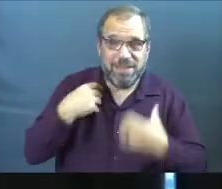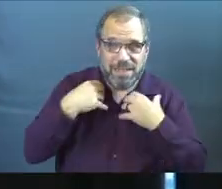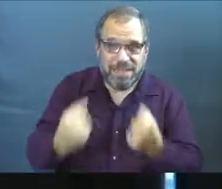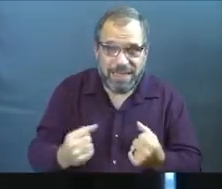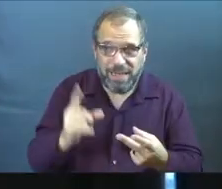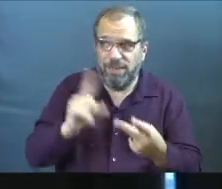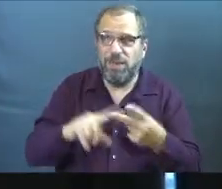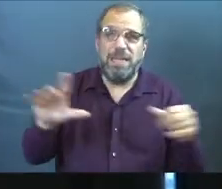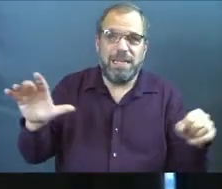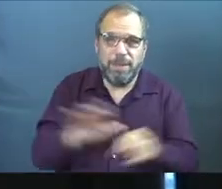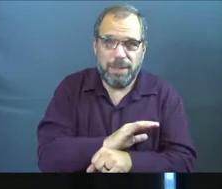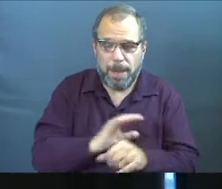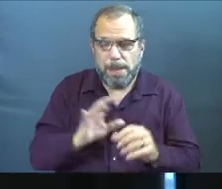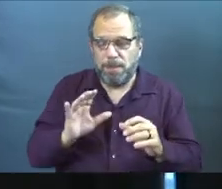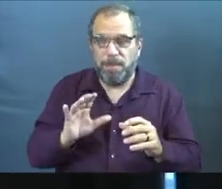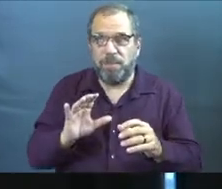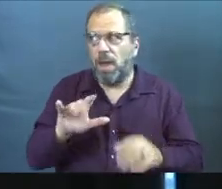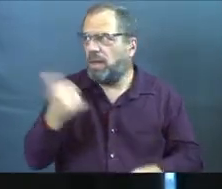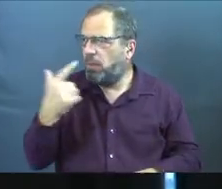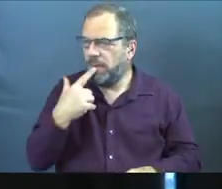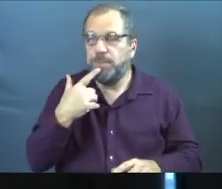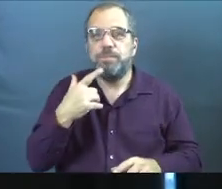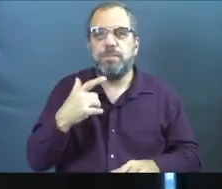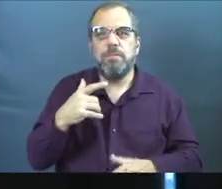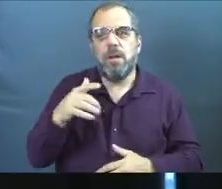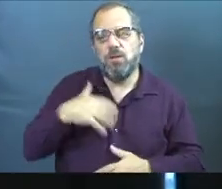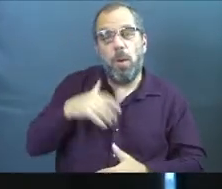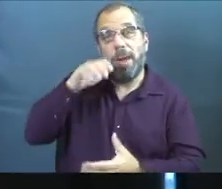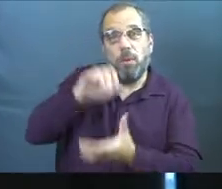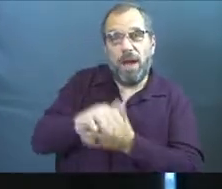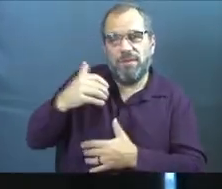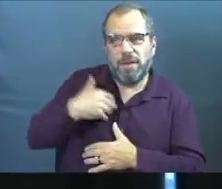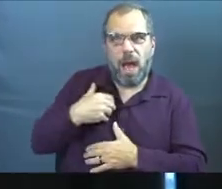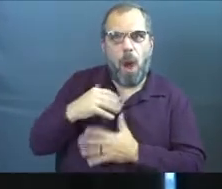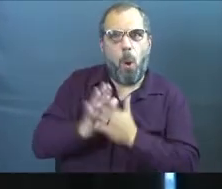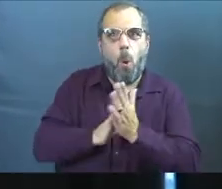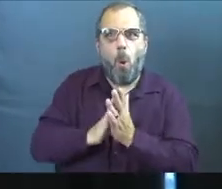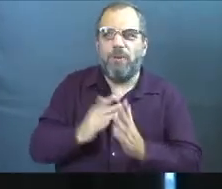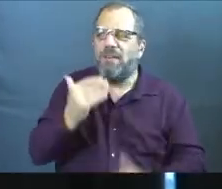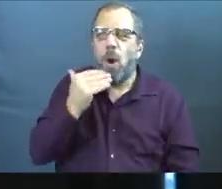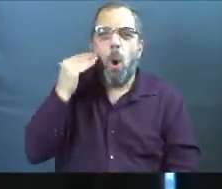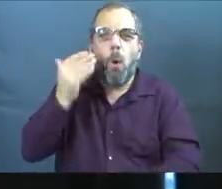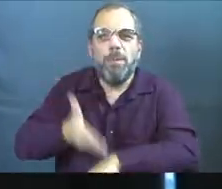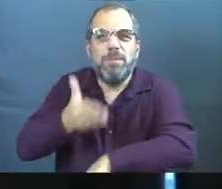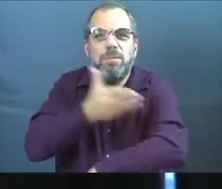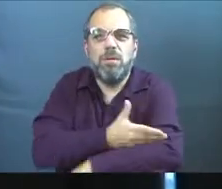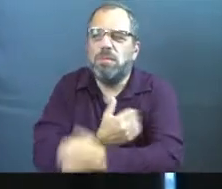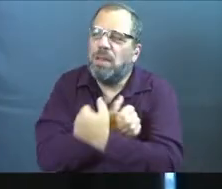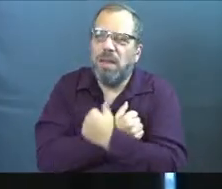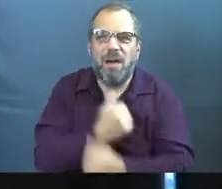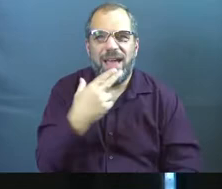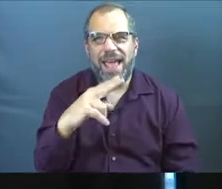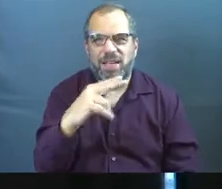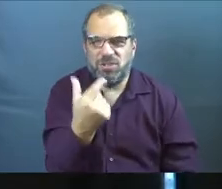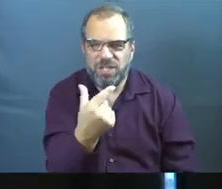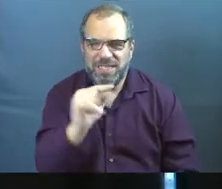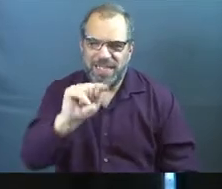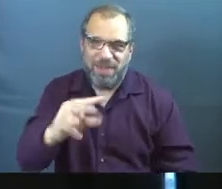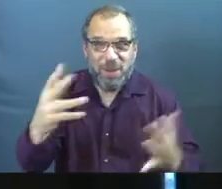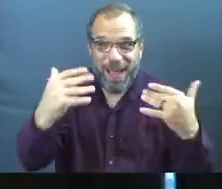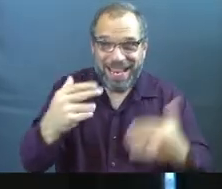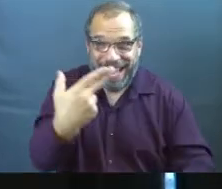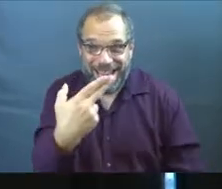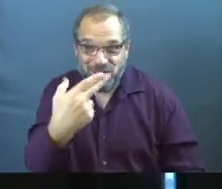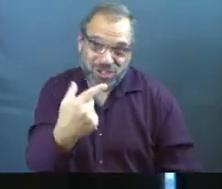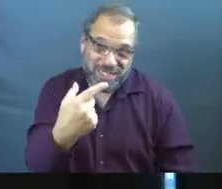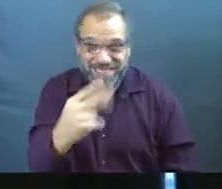He brings completion. Here's another way to look at it. So Rachel and I are huge fans of like home improvement stuff, man. Like we love HGTV. Come on, you know